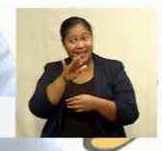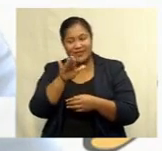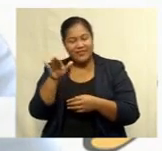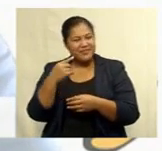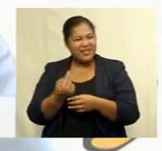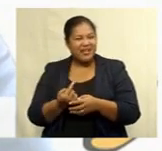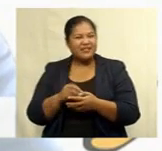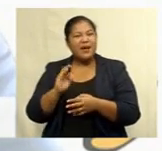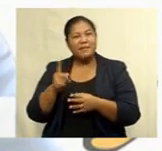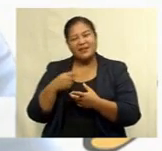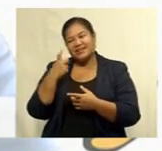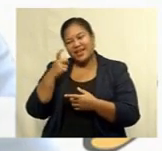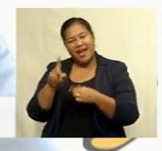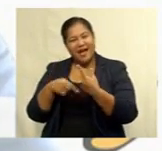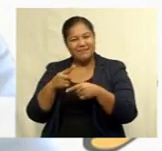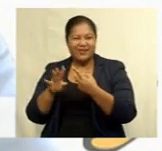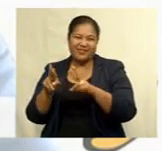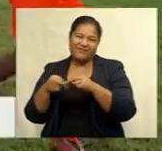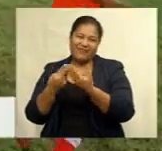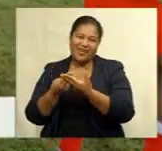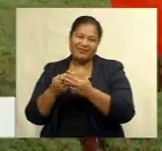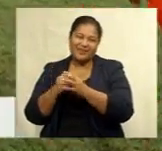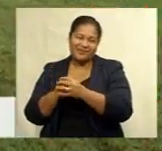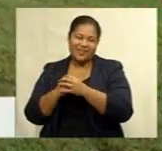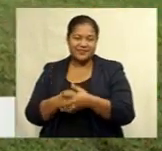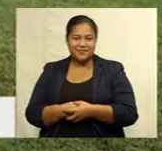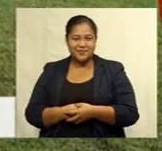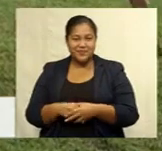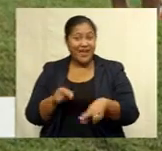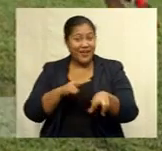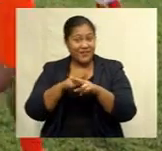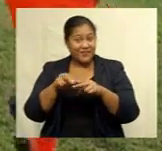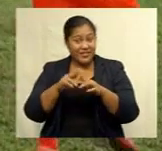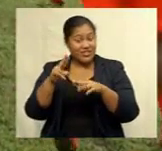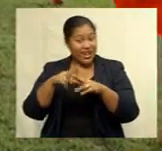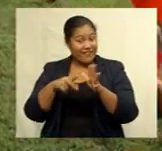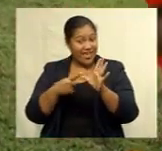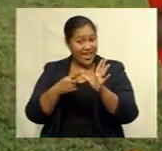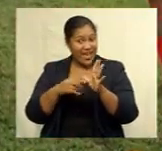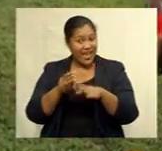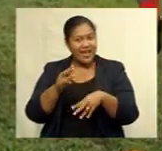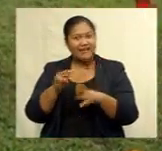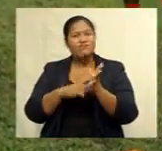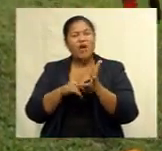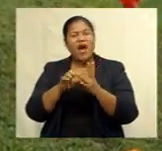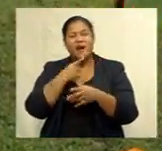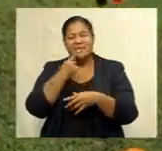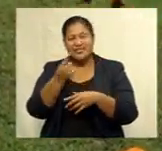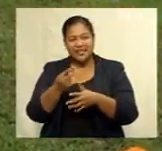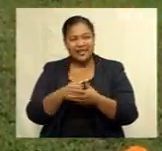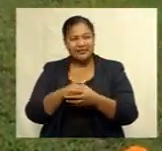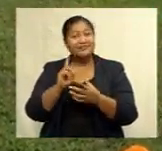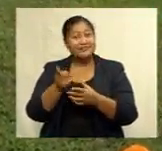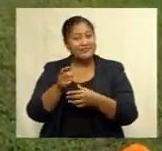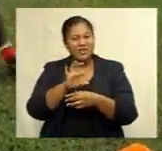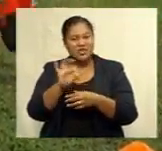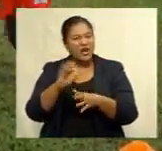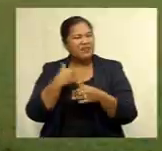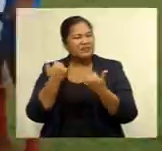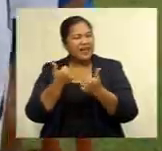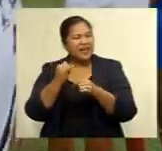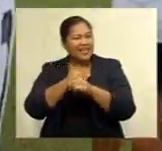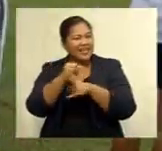taking care of their relatives, their friends. FIGIFA Chief Executive Mohammed Yusuf says although there hasn't been much